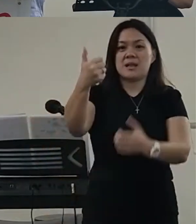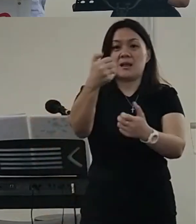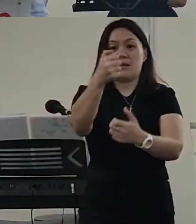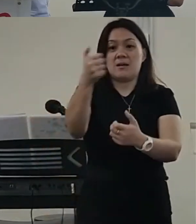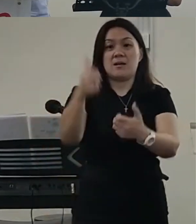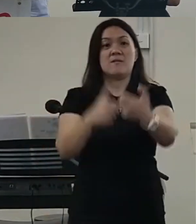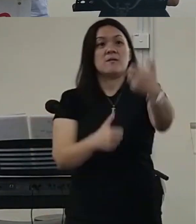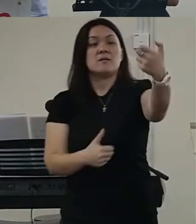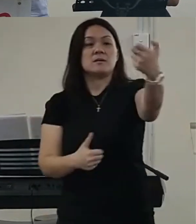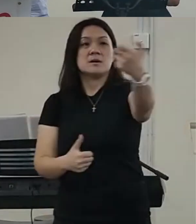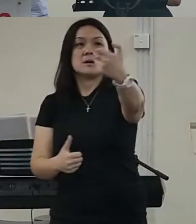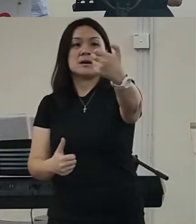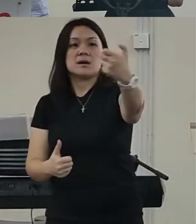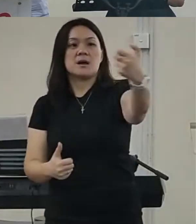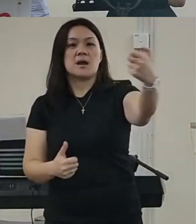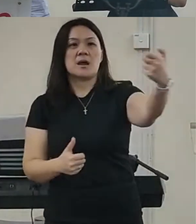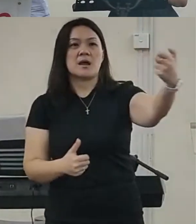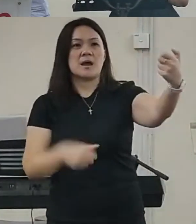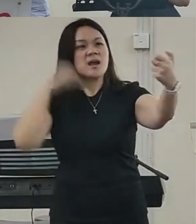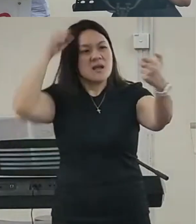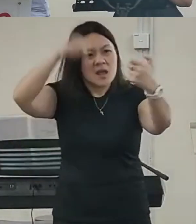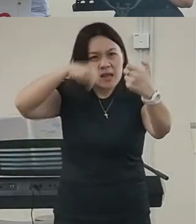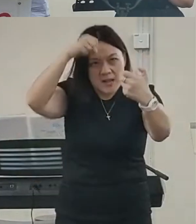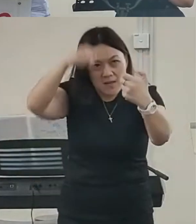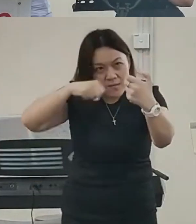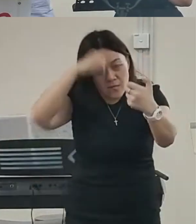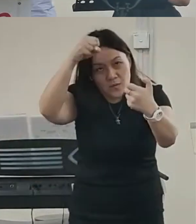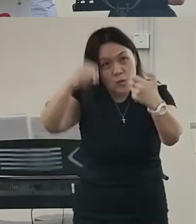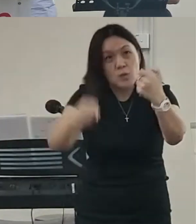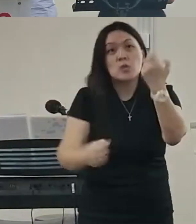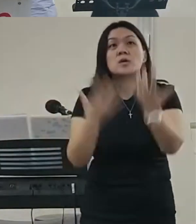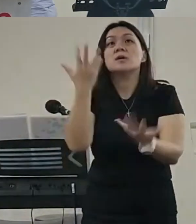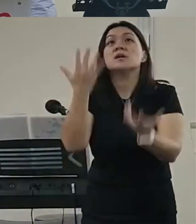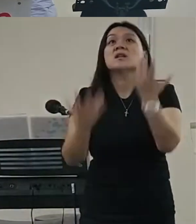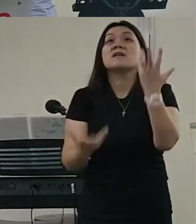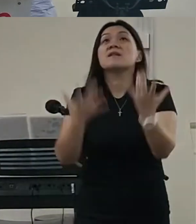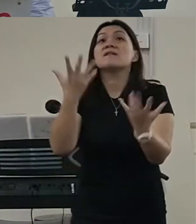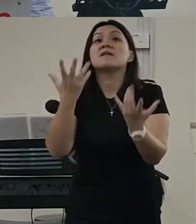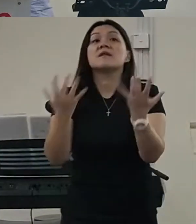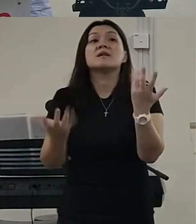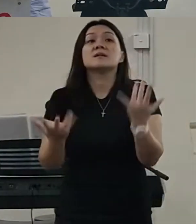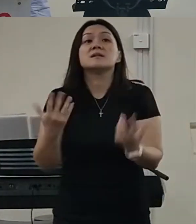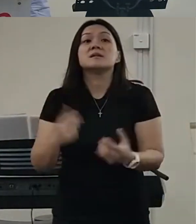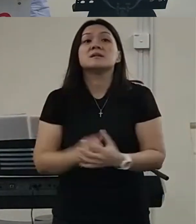fireall six of themtake outtheir handphoneand takingvideo